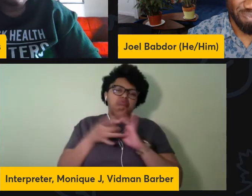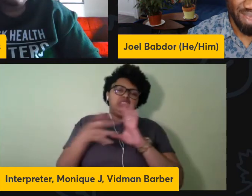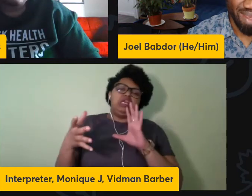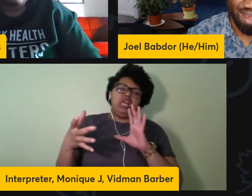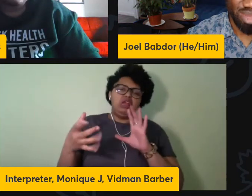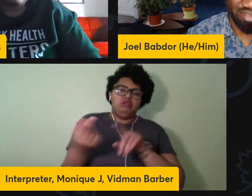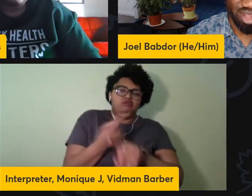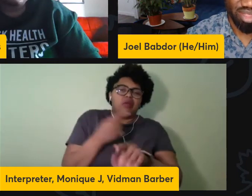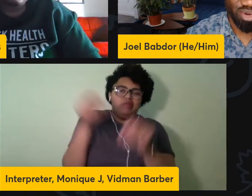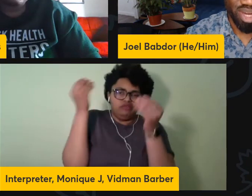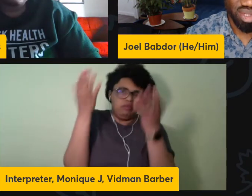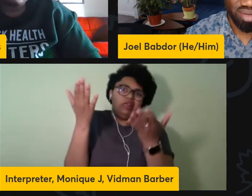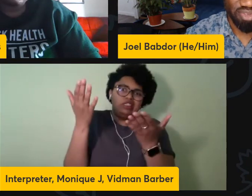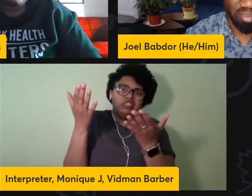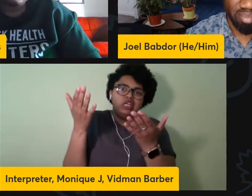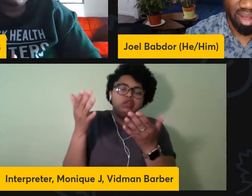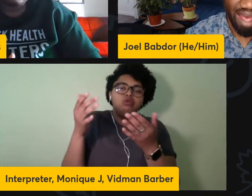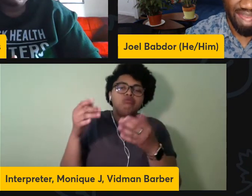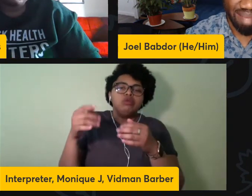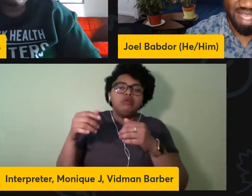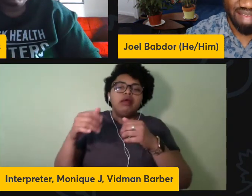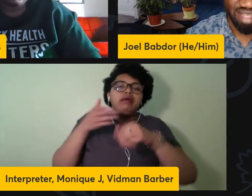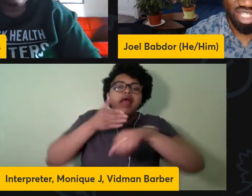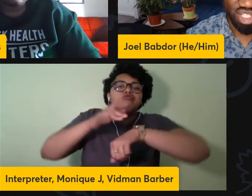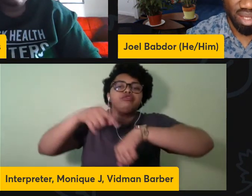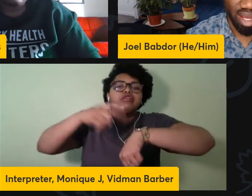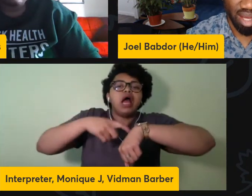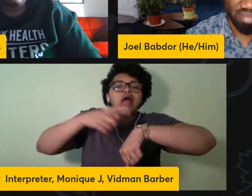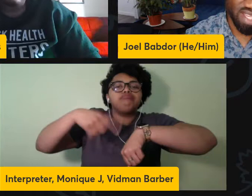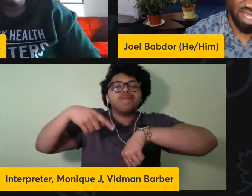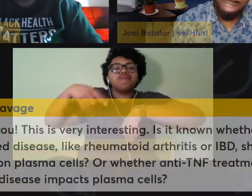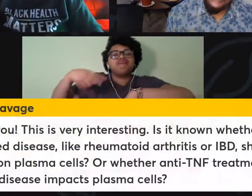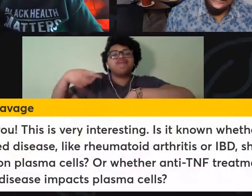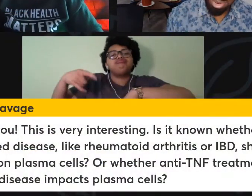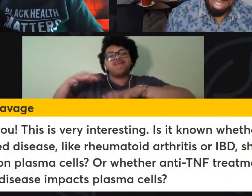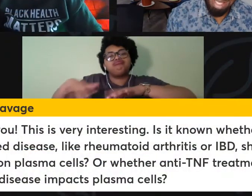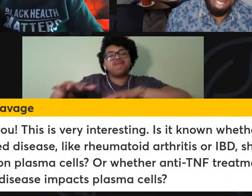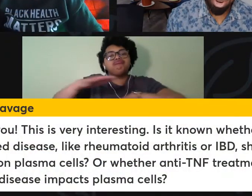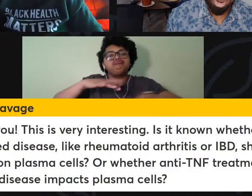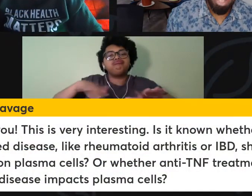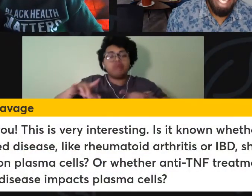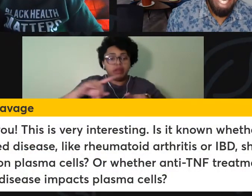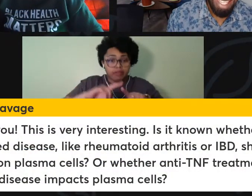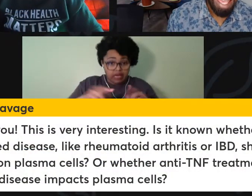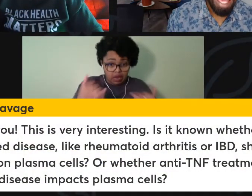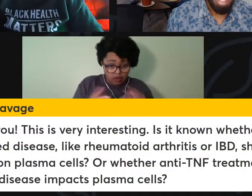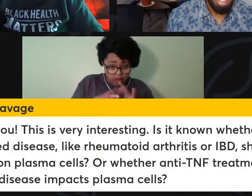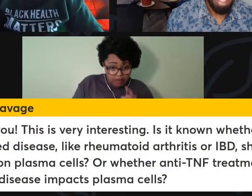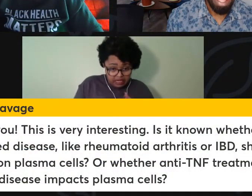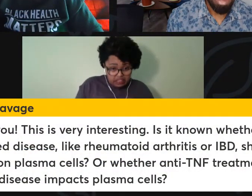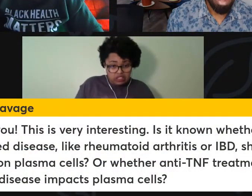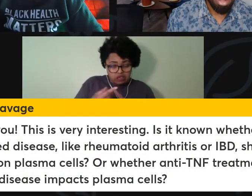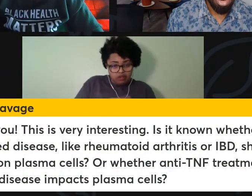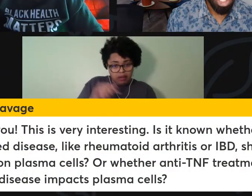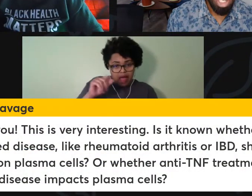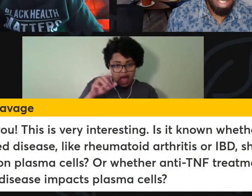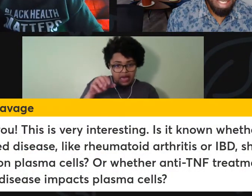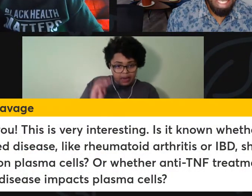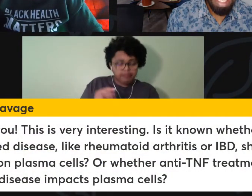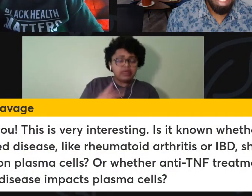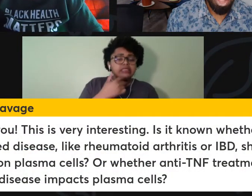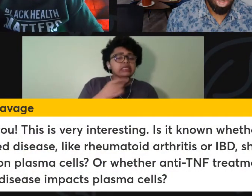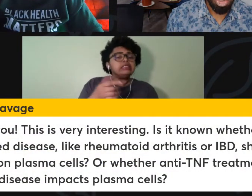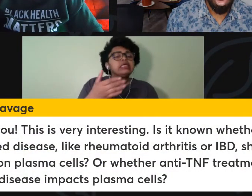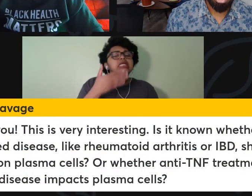Awesome. We have another question from Adam Savage saying, thank you, this is very interesting. And the question